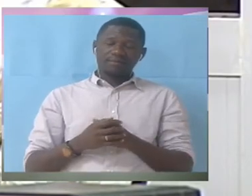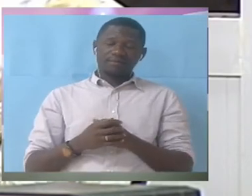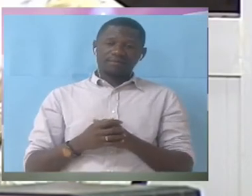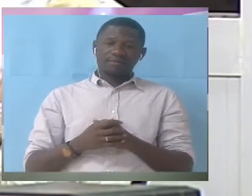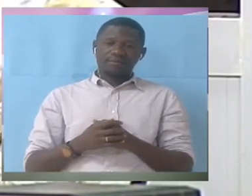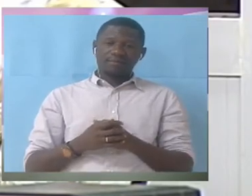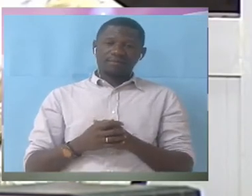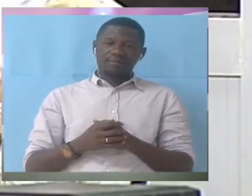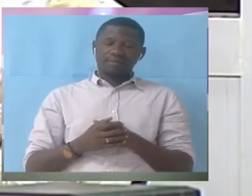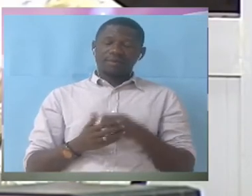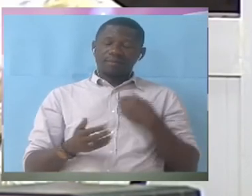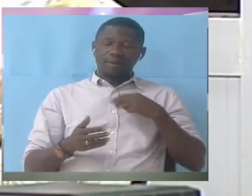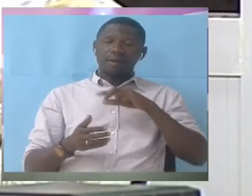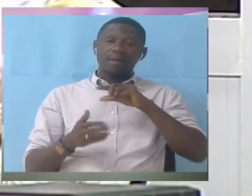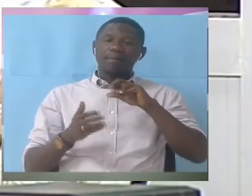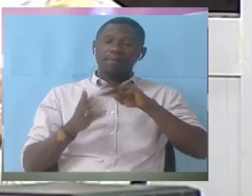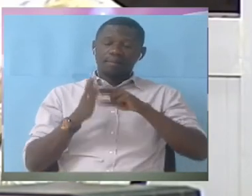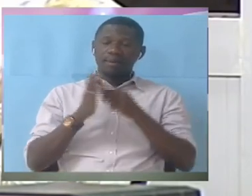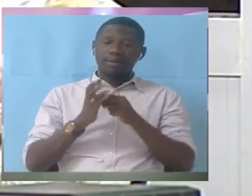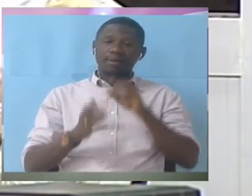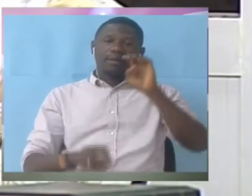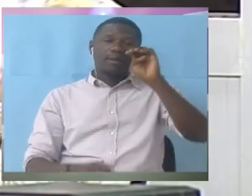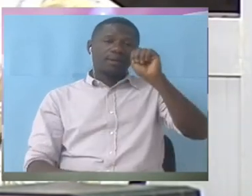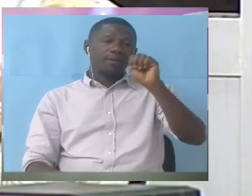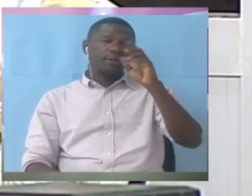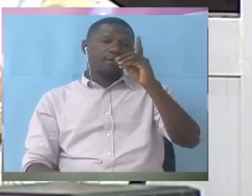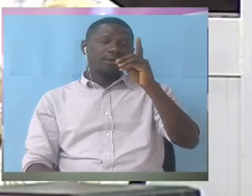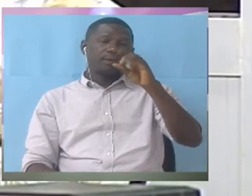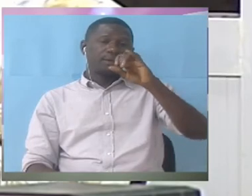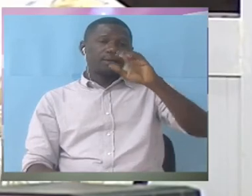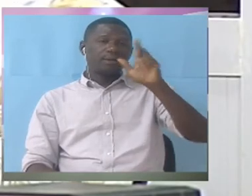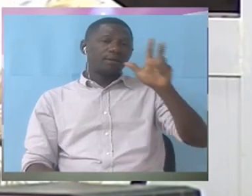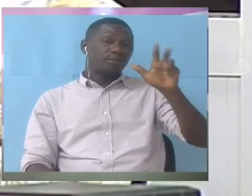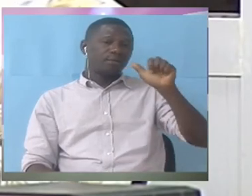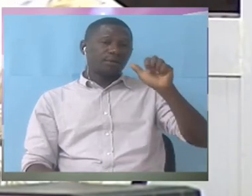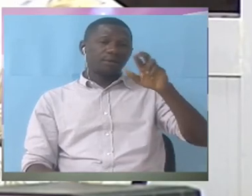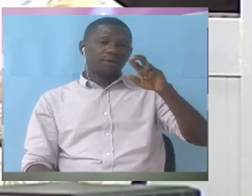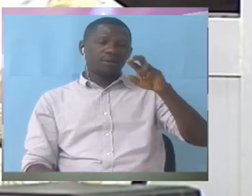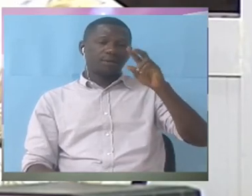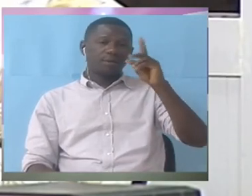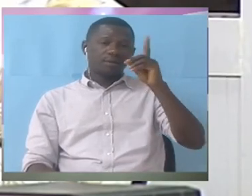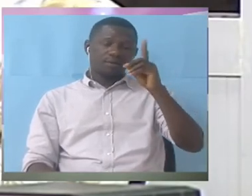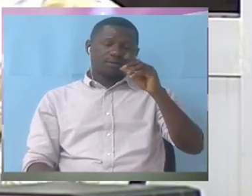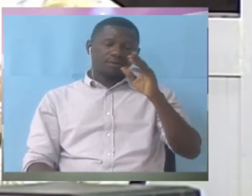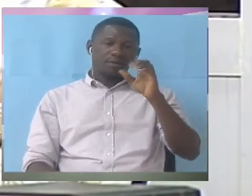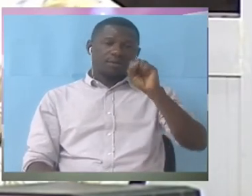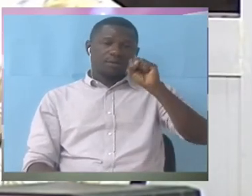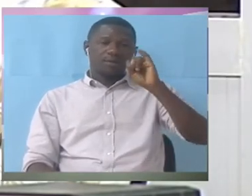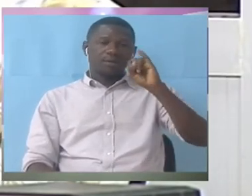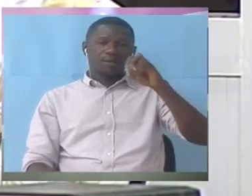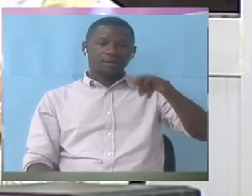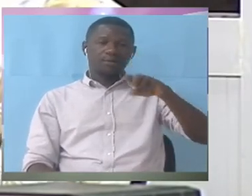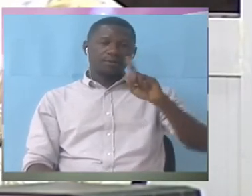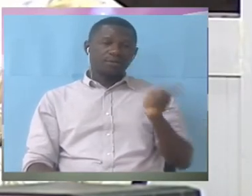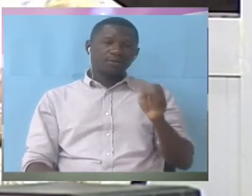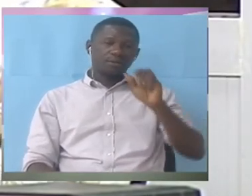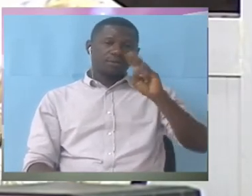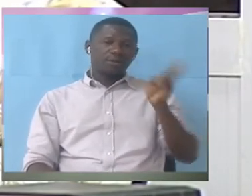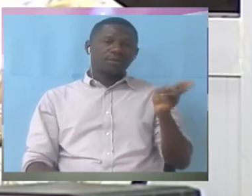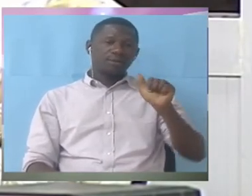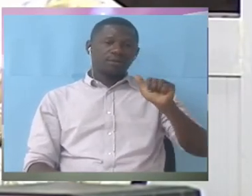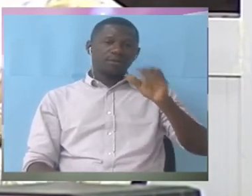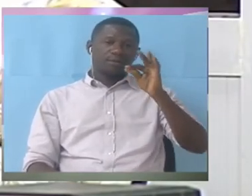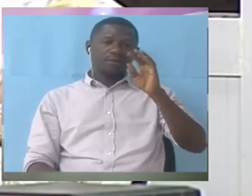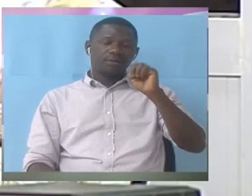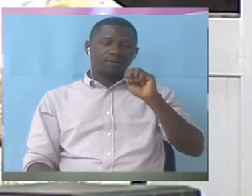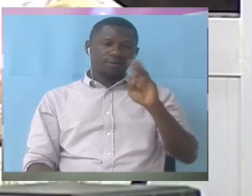I mean, Edward Singate. Edward Singate. So I said to him, you know what you people are doing is